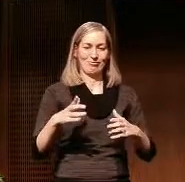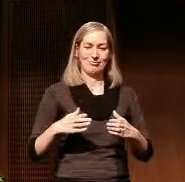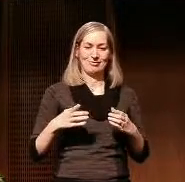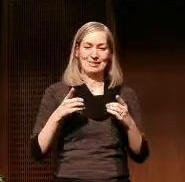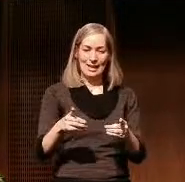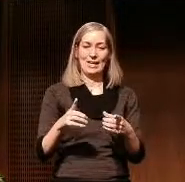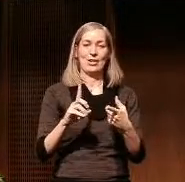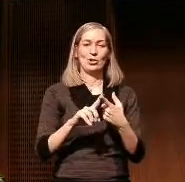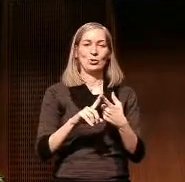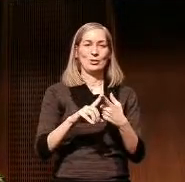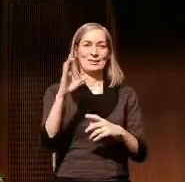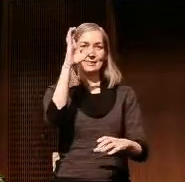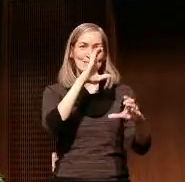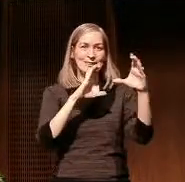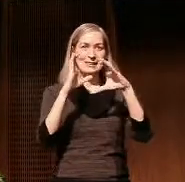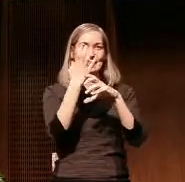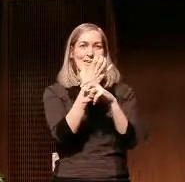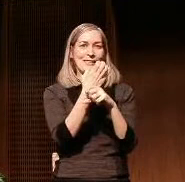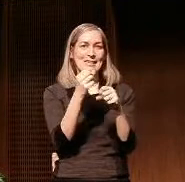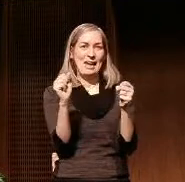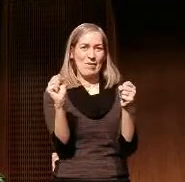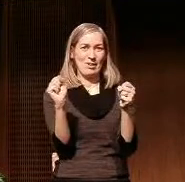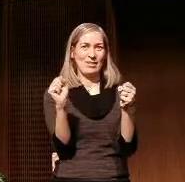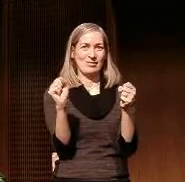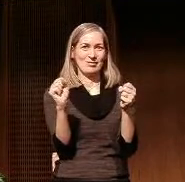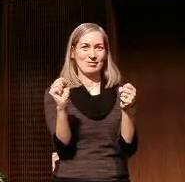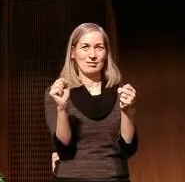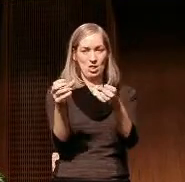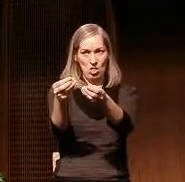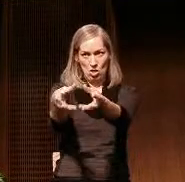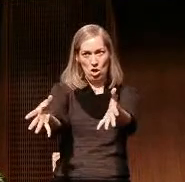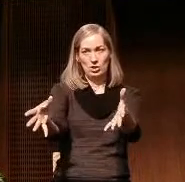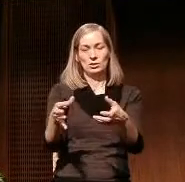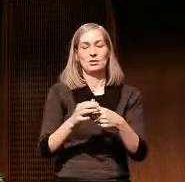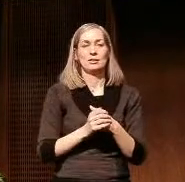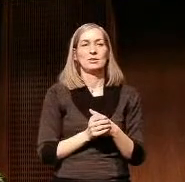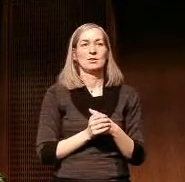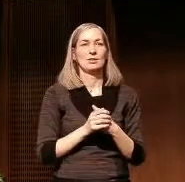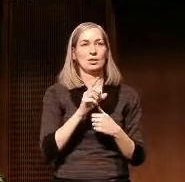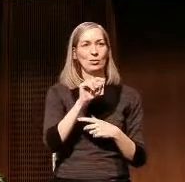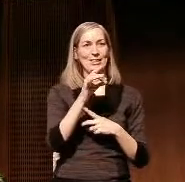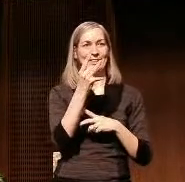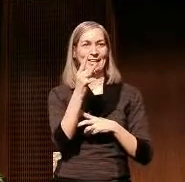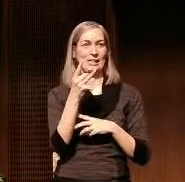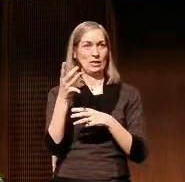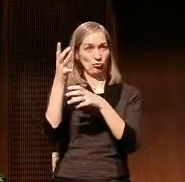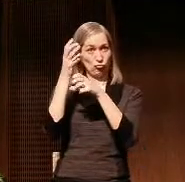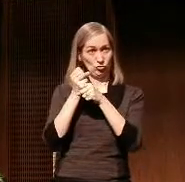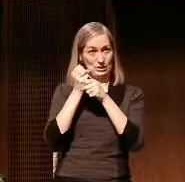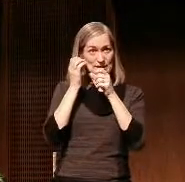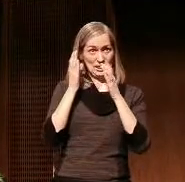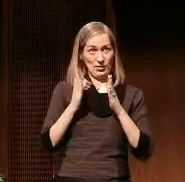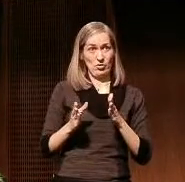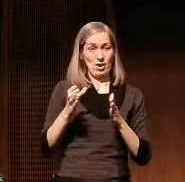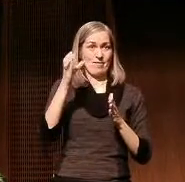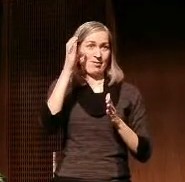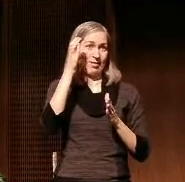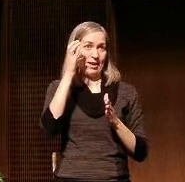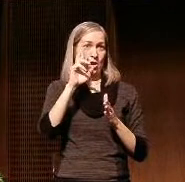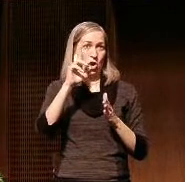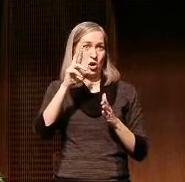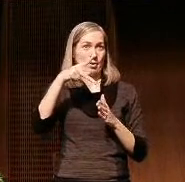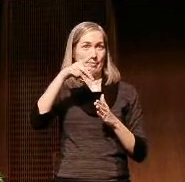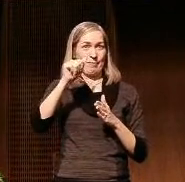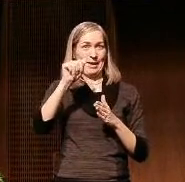to seeking and saving that which is lost. The 2018 recipient of the Klein R. Payden